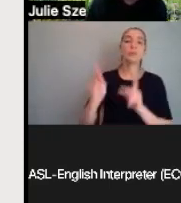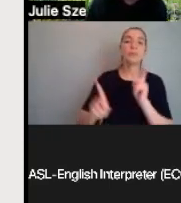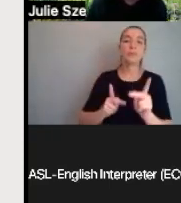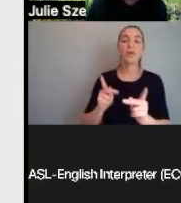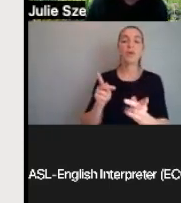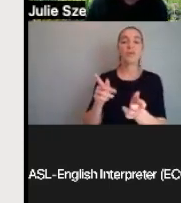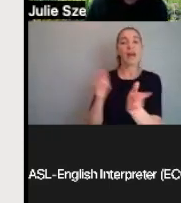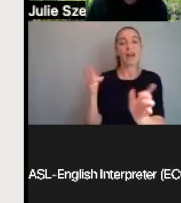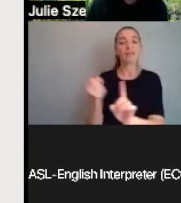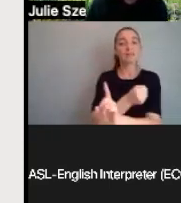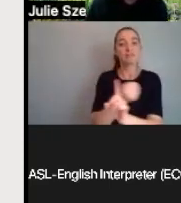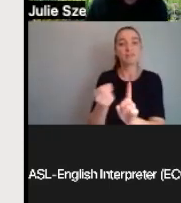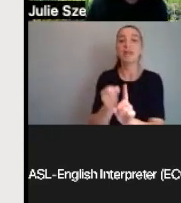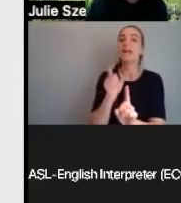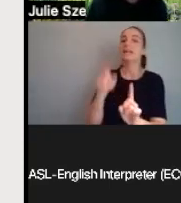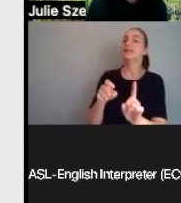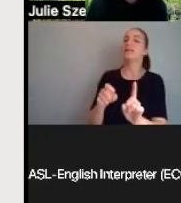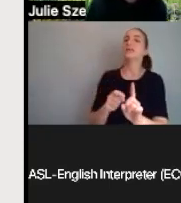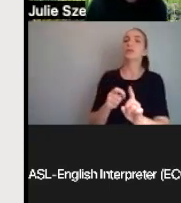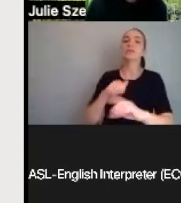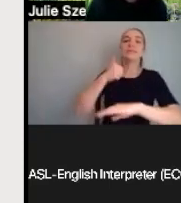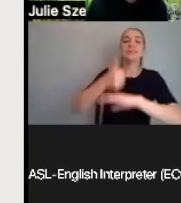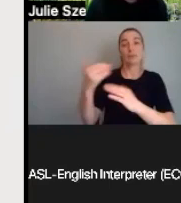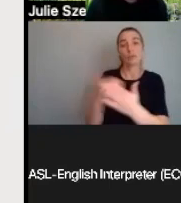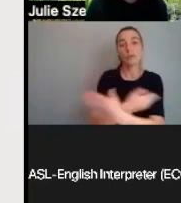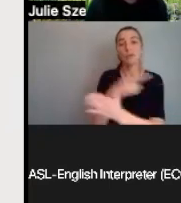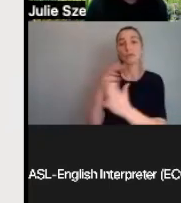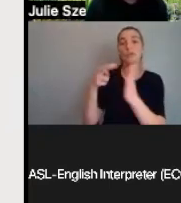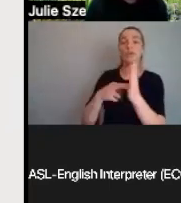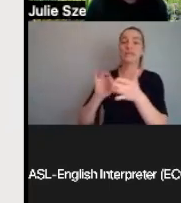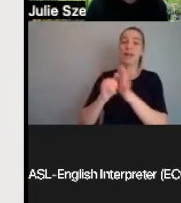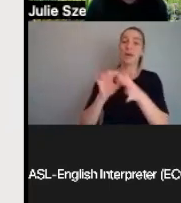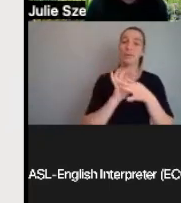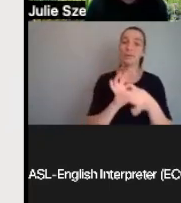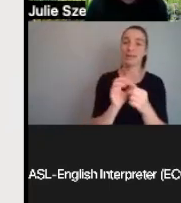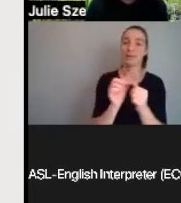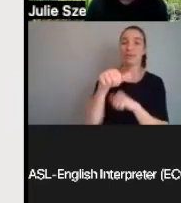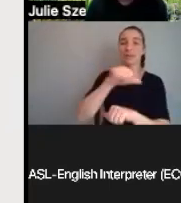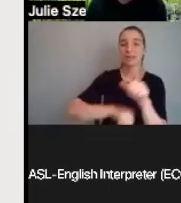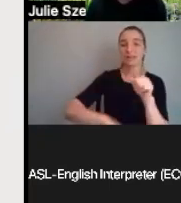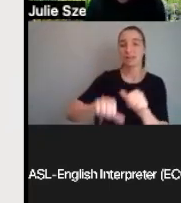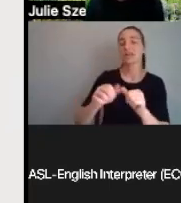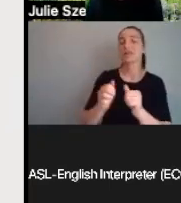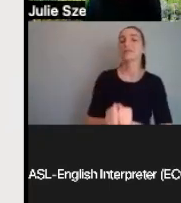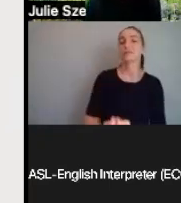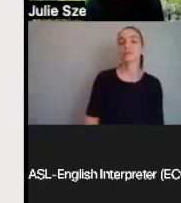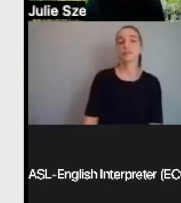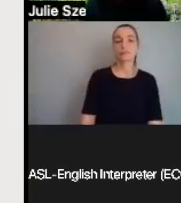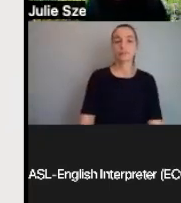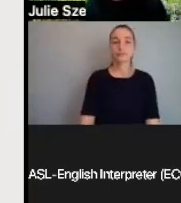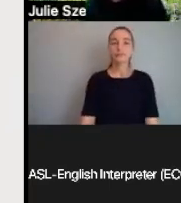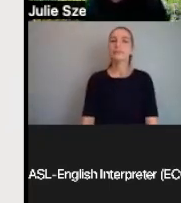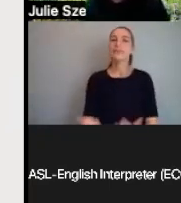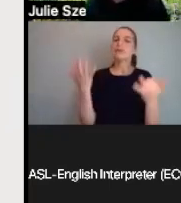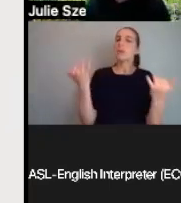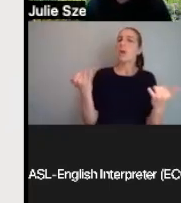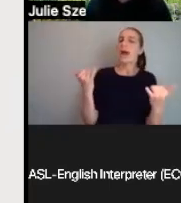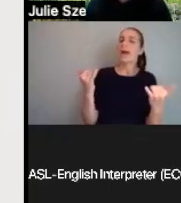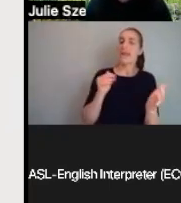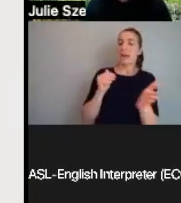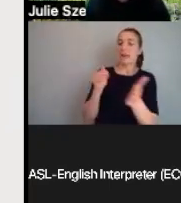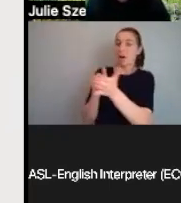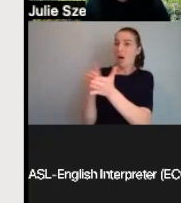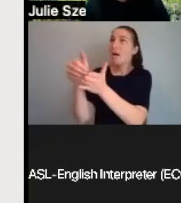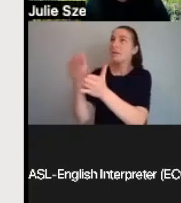dismantled. Um, cool. So why counter-hegemony matters? Um, it